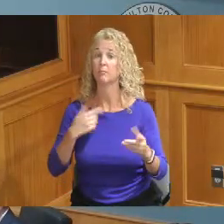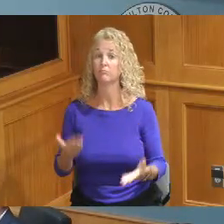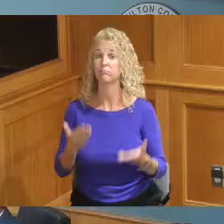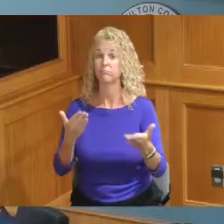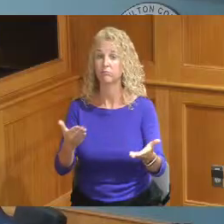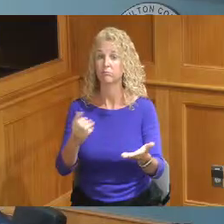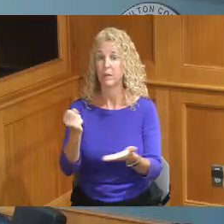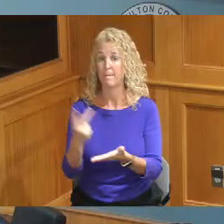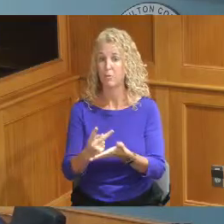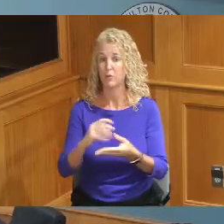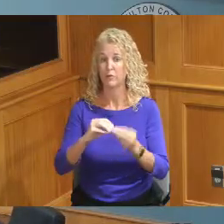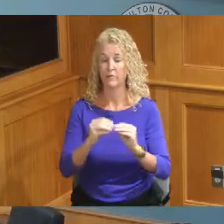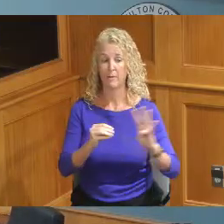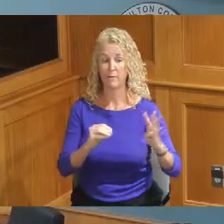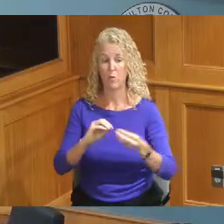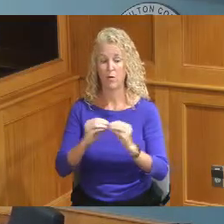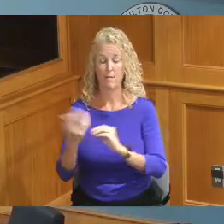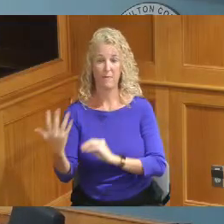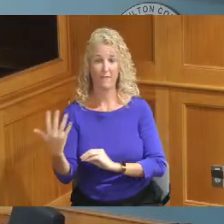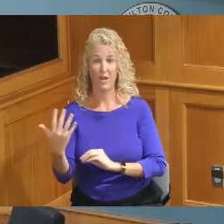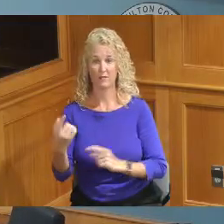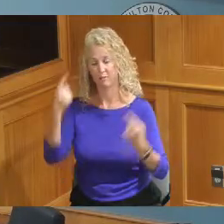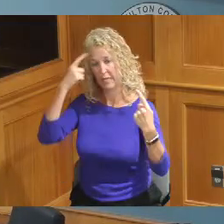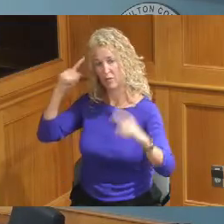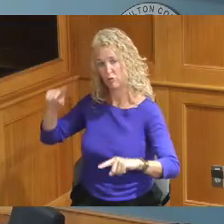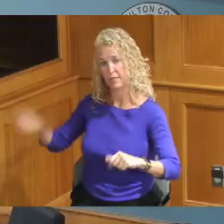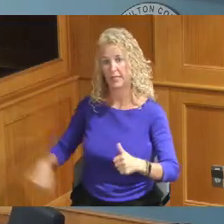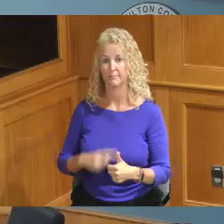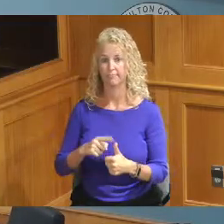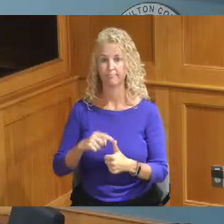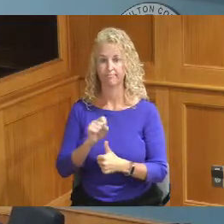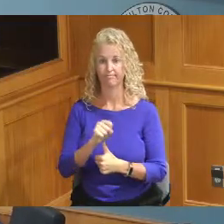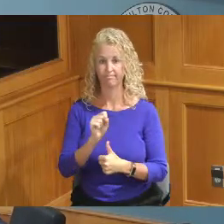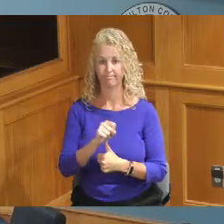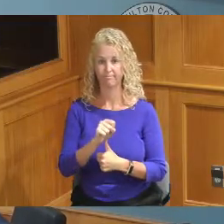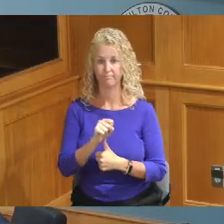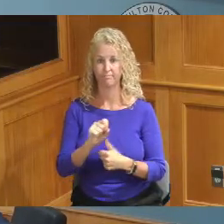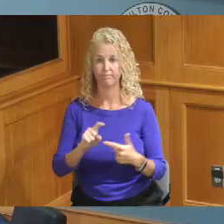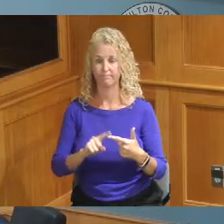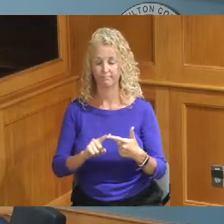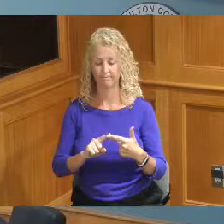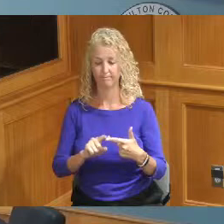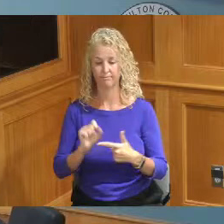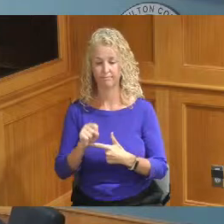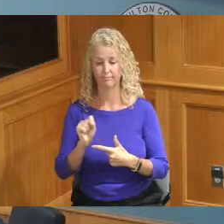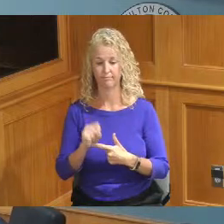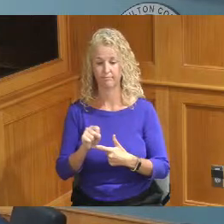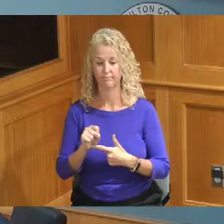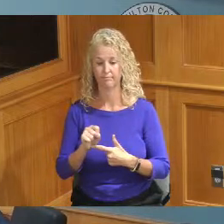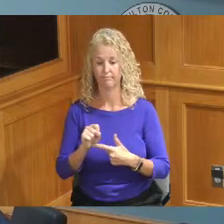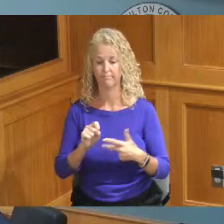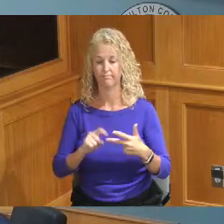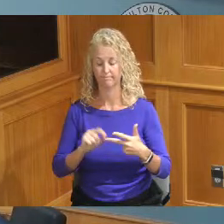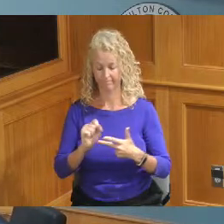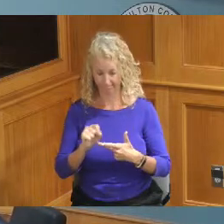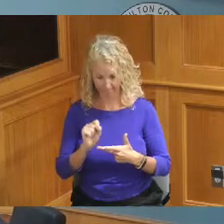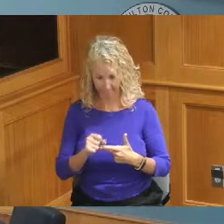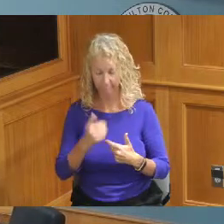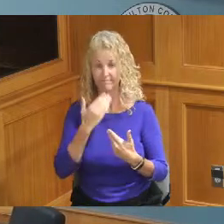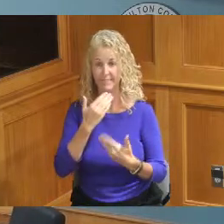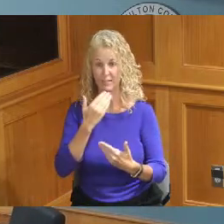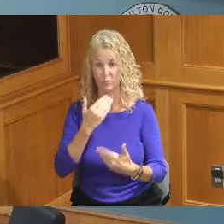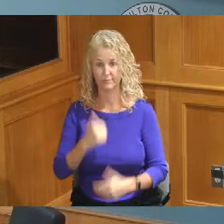approve of by leaves 4 and 5. Second, Commissioner Dreehouse? Yes, Commissioner Summer Dumas? yes. Commissioner Reese? Yes. thank